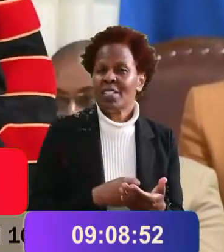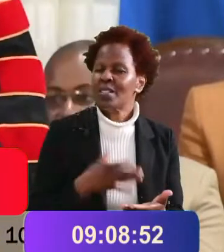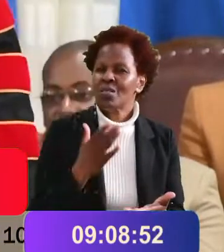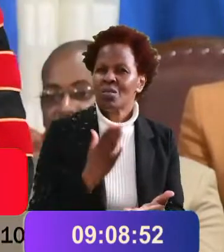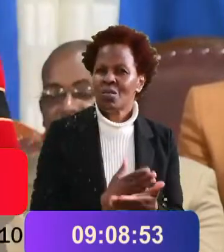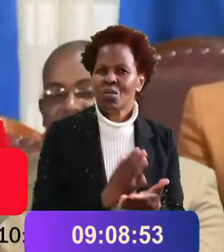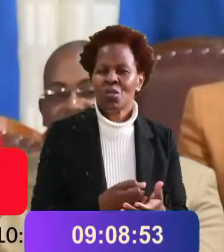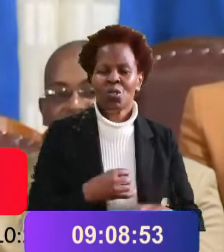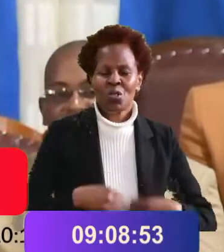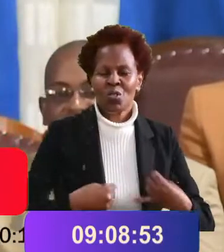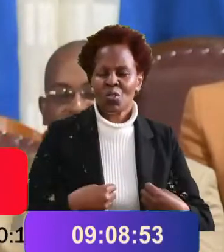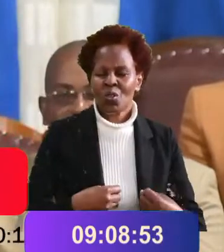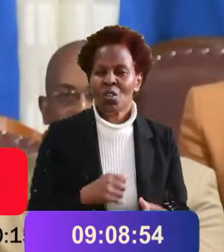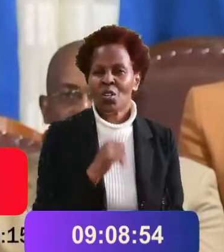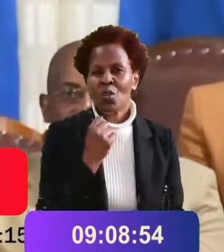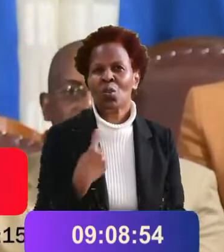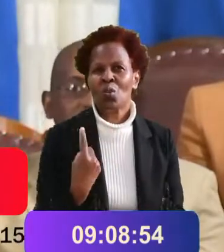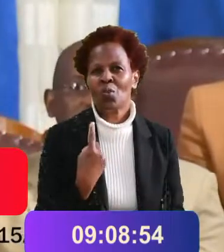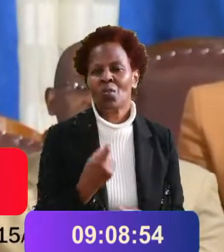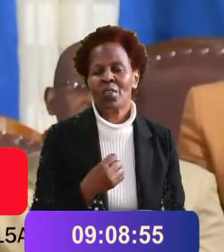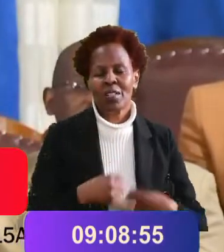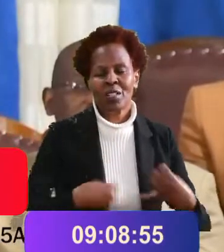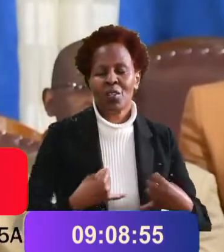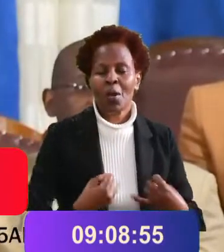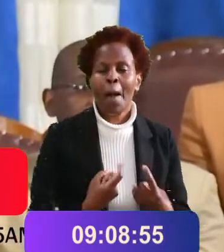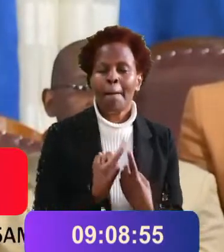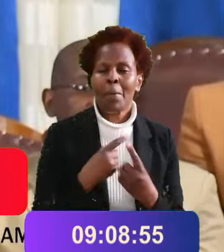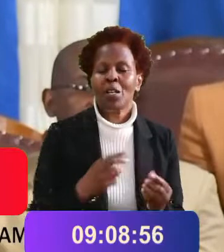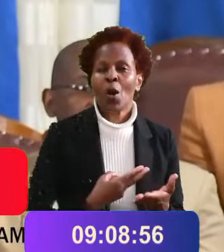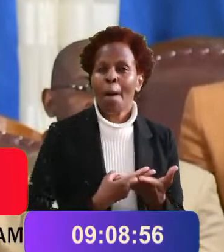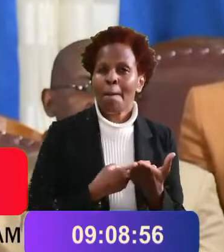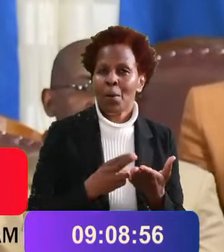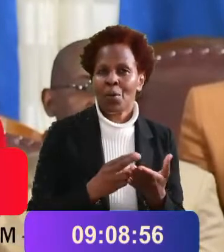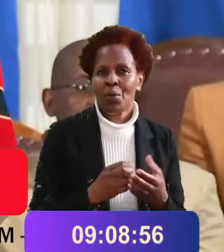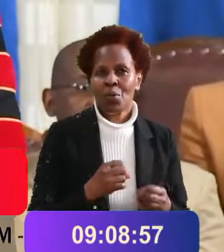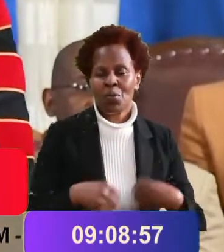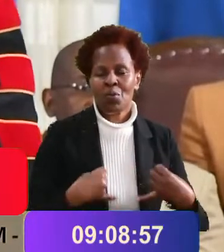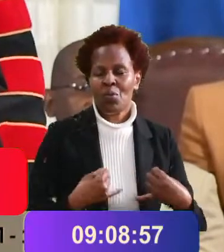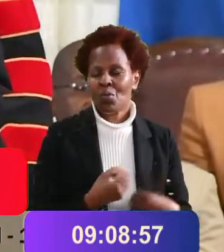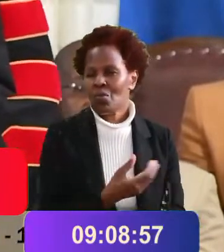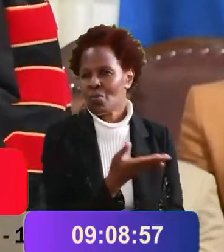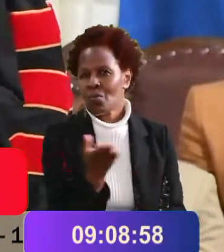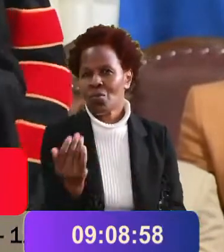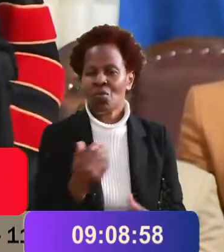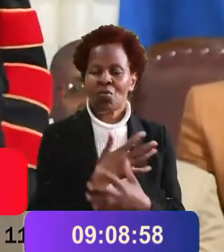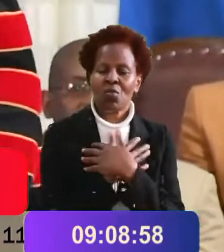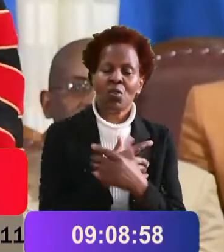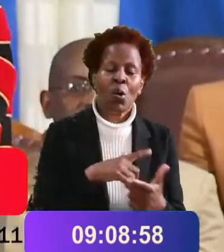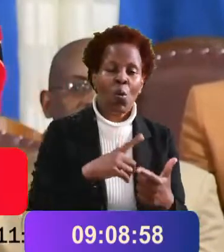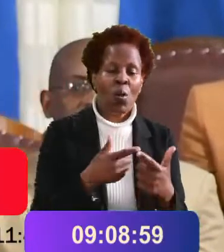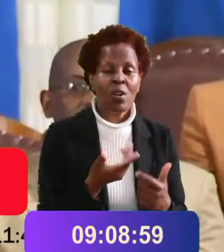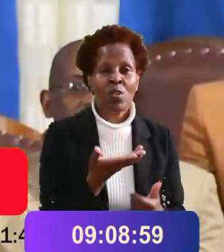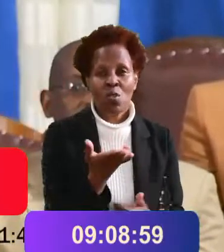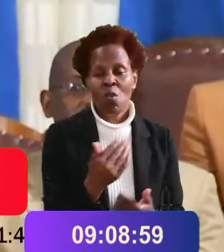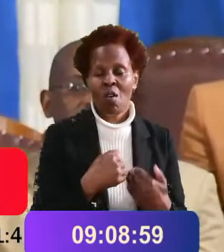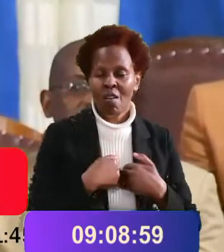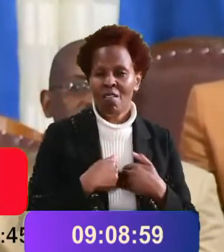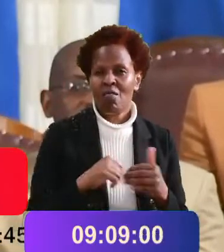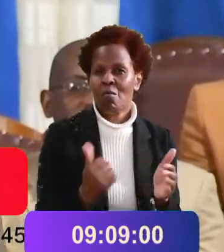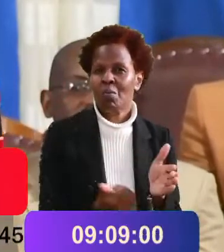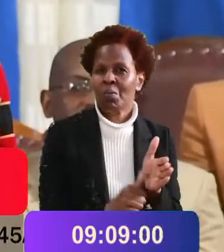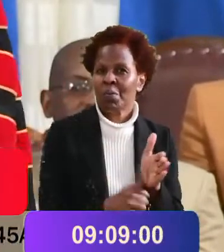just joy, but pure joy. My sisters and my brothers, whenever you face